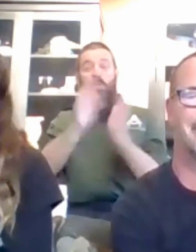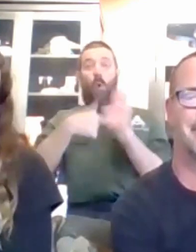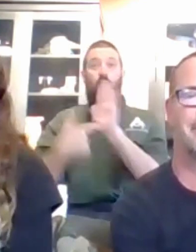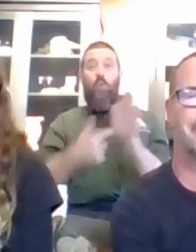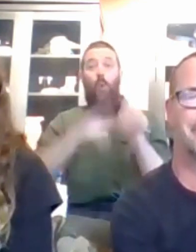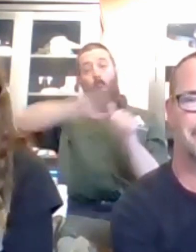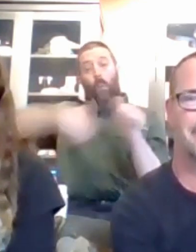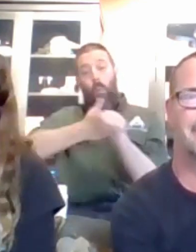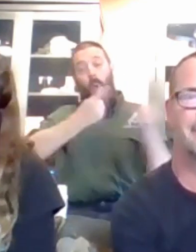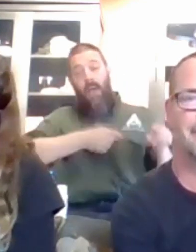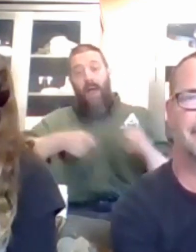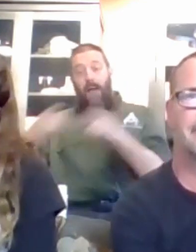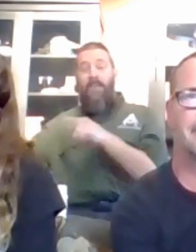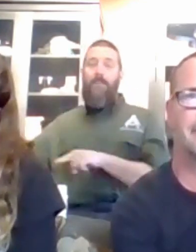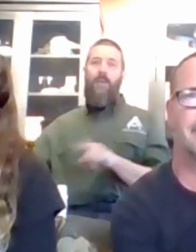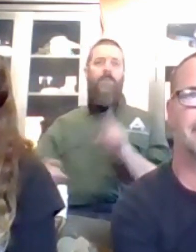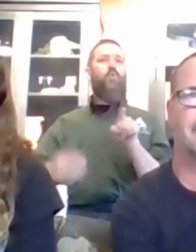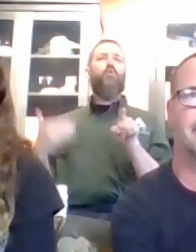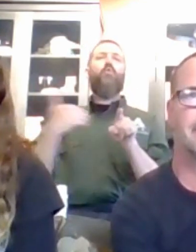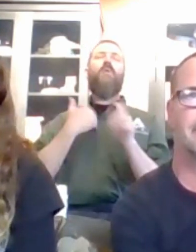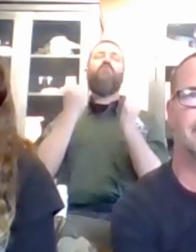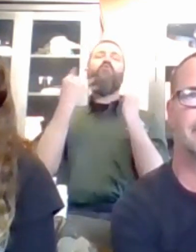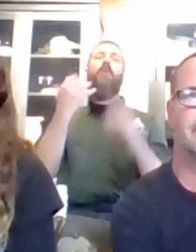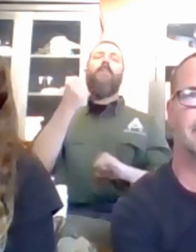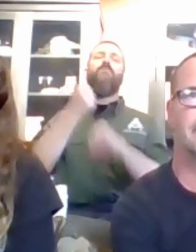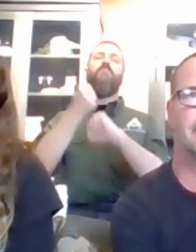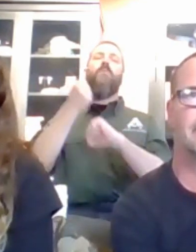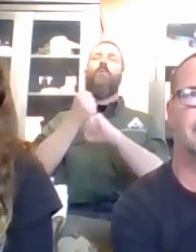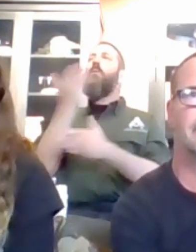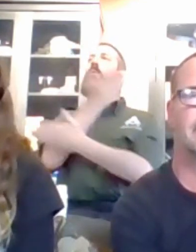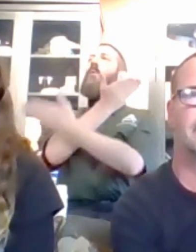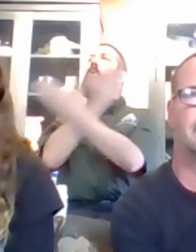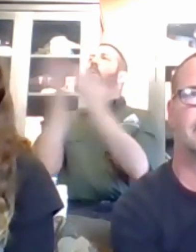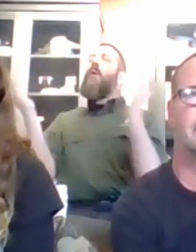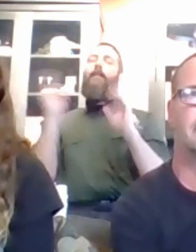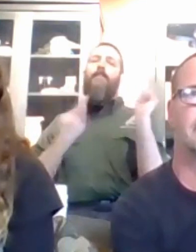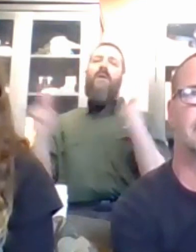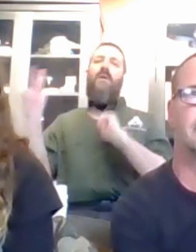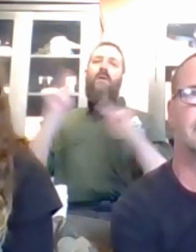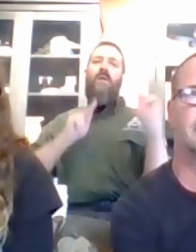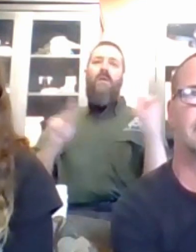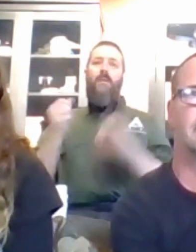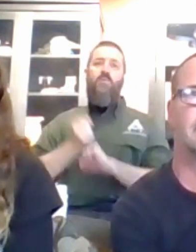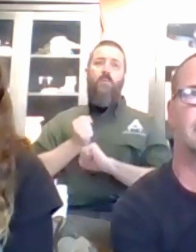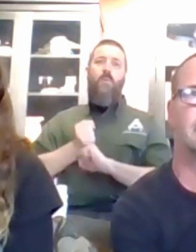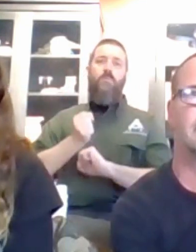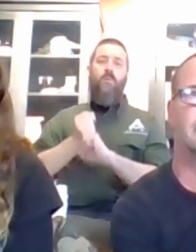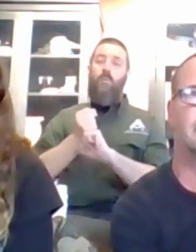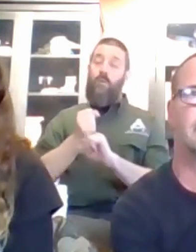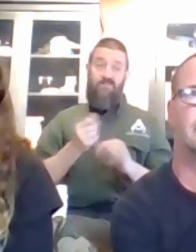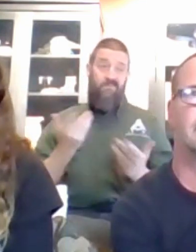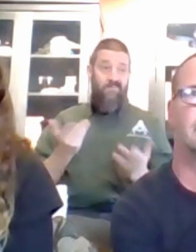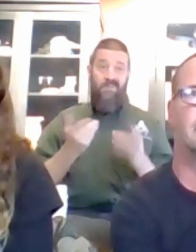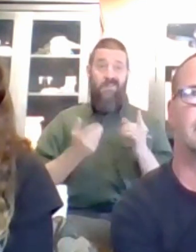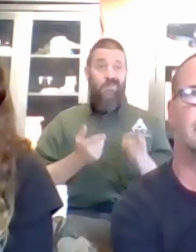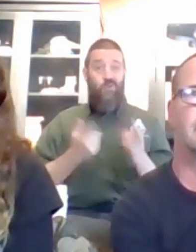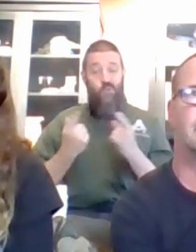ambassadors in the form of humans now out there, because you wouldn't be able to do what you do here in person,